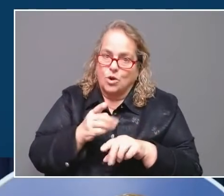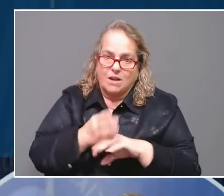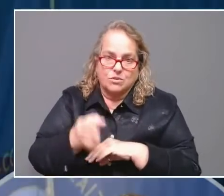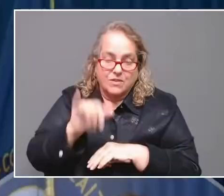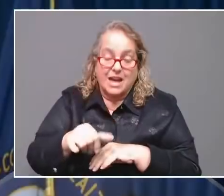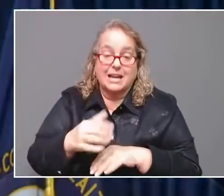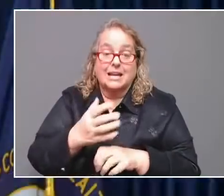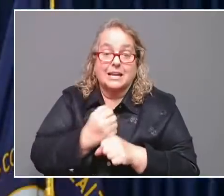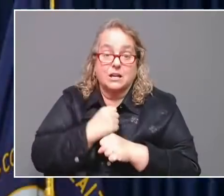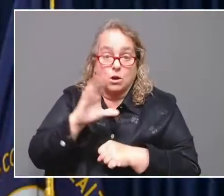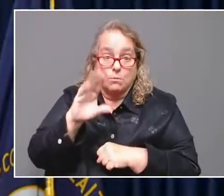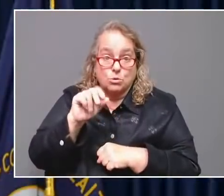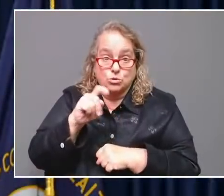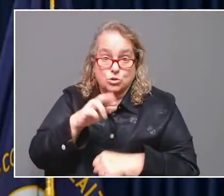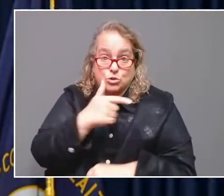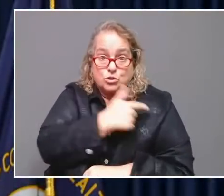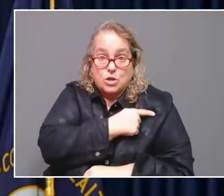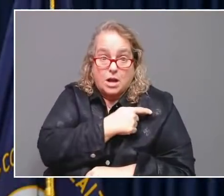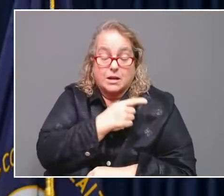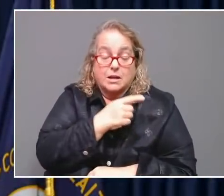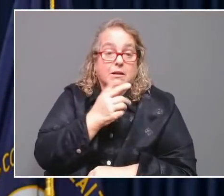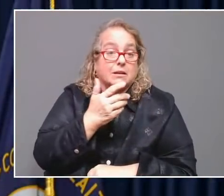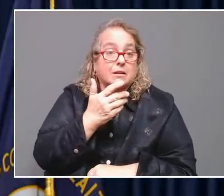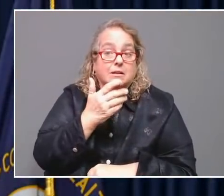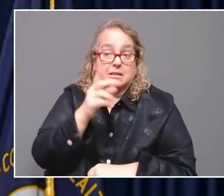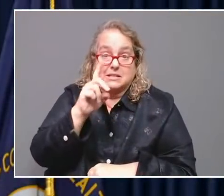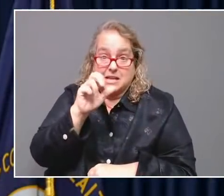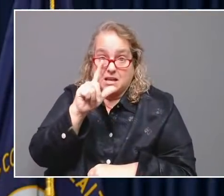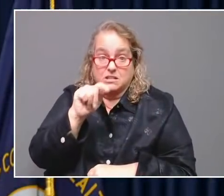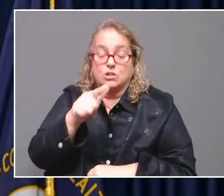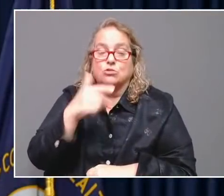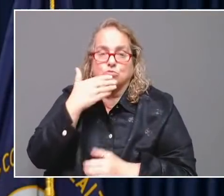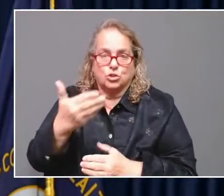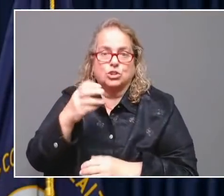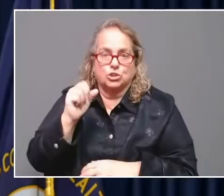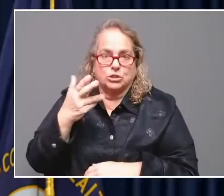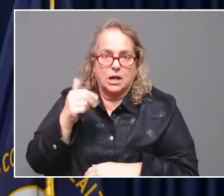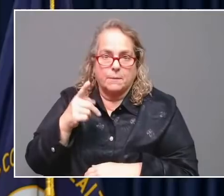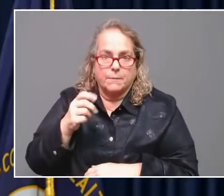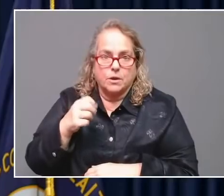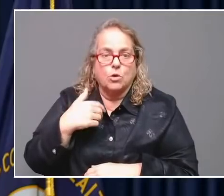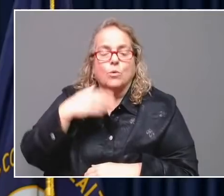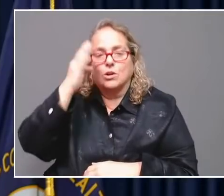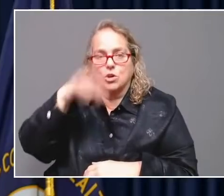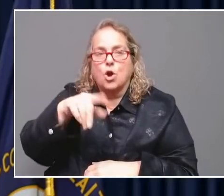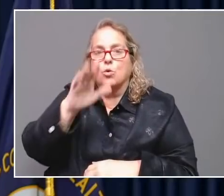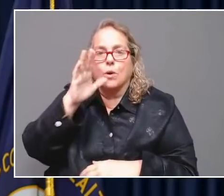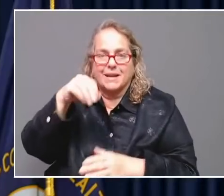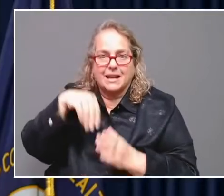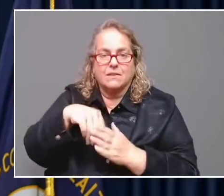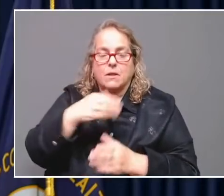shot, and at least against Delta, you're in pretty good shape. And we know you'll be in the best shape we can get you in